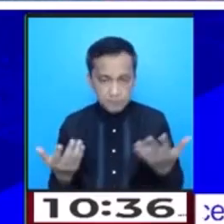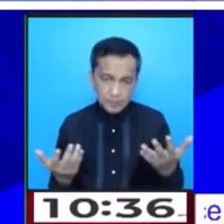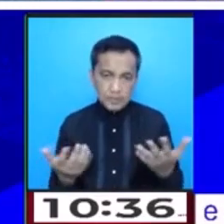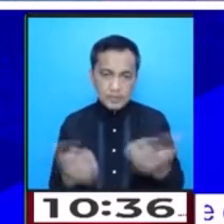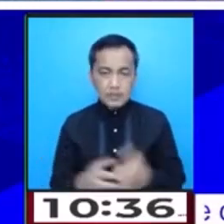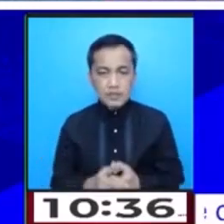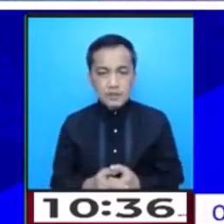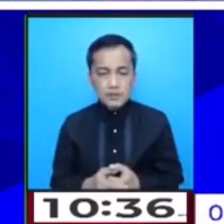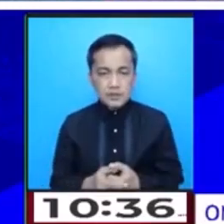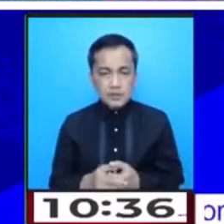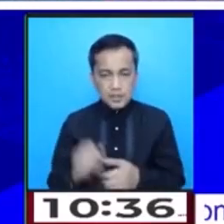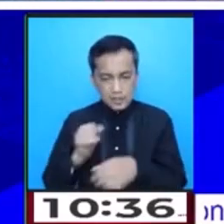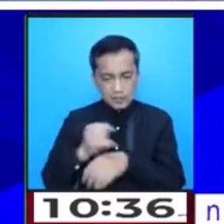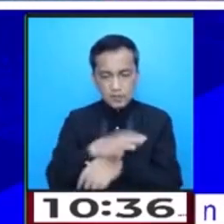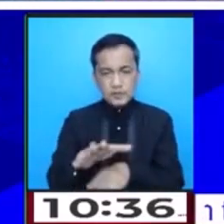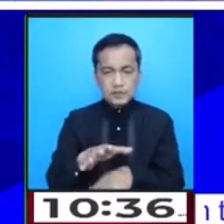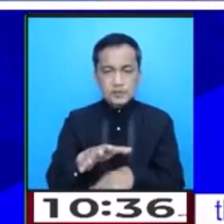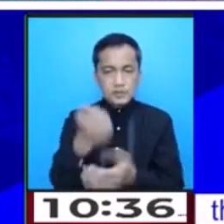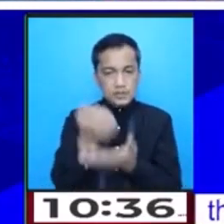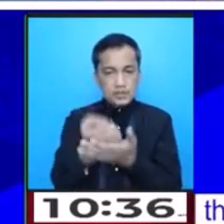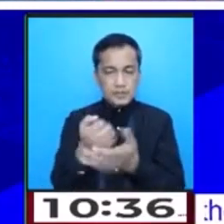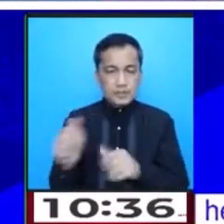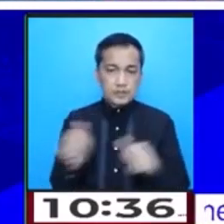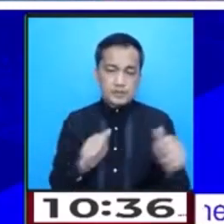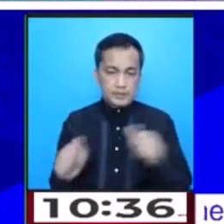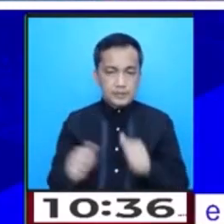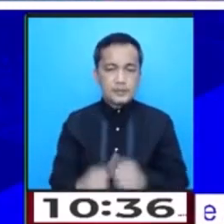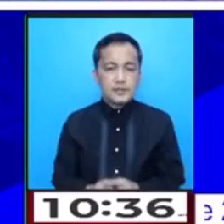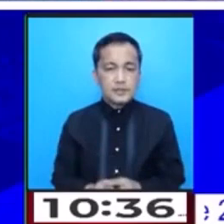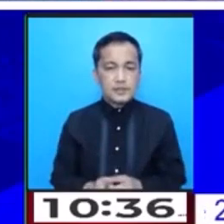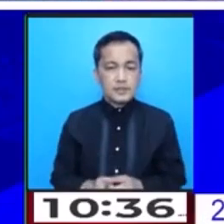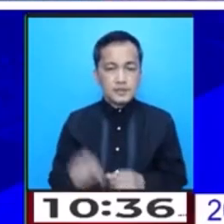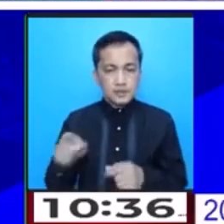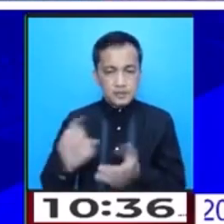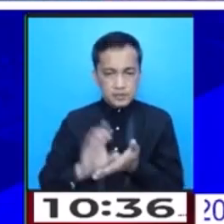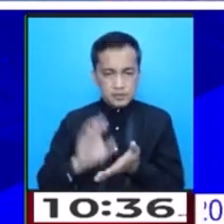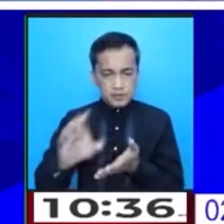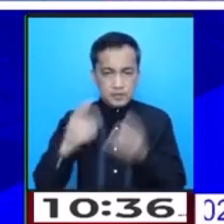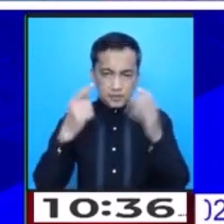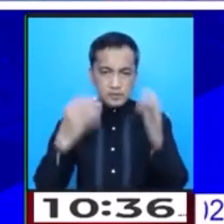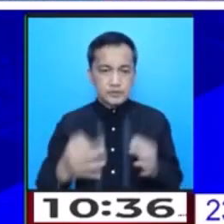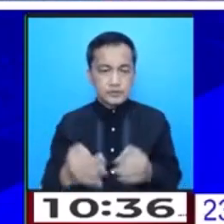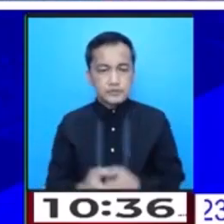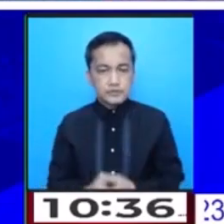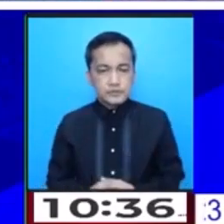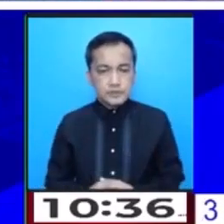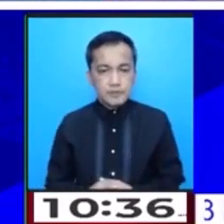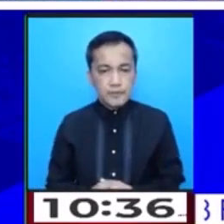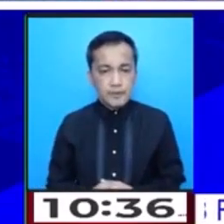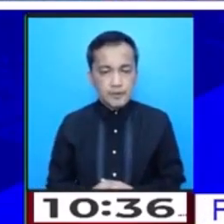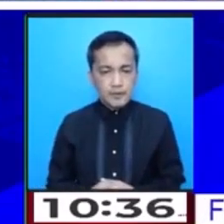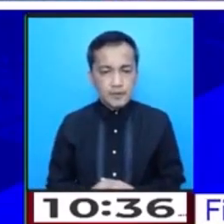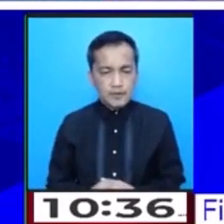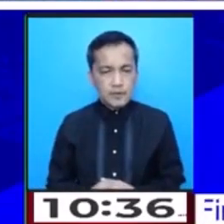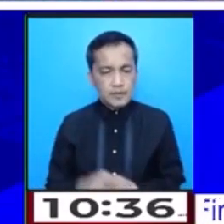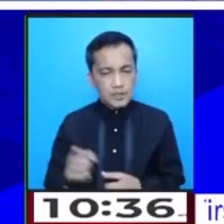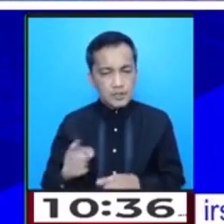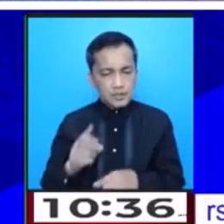influence economic activity, you know, and investment decisions, and they used